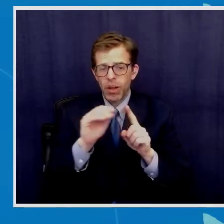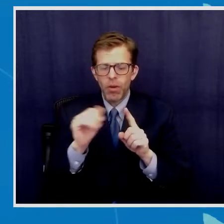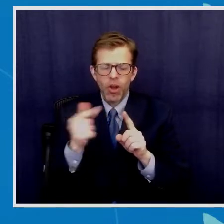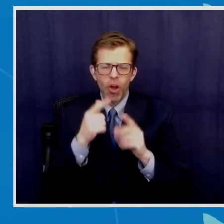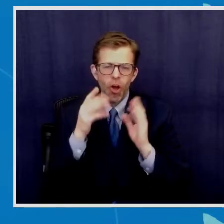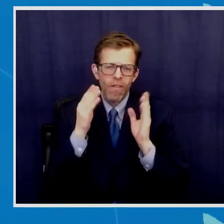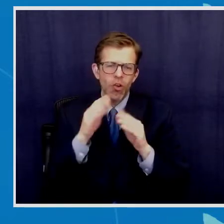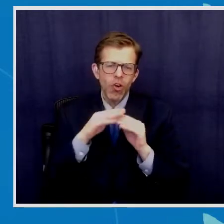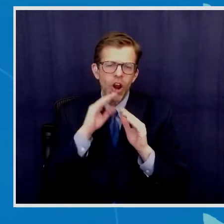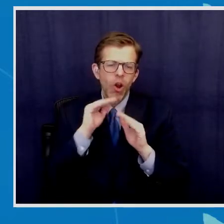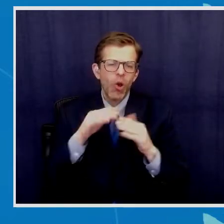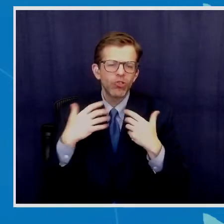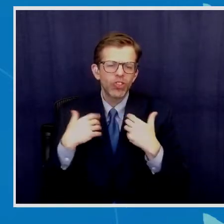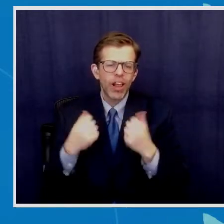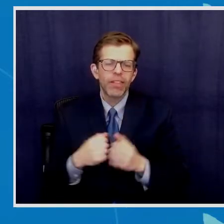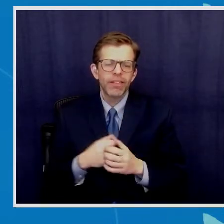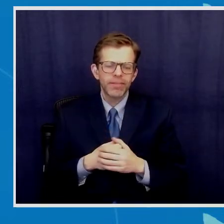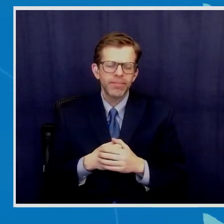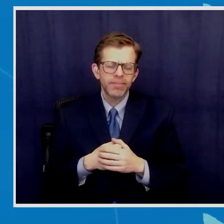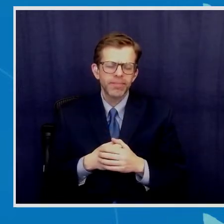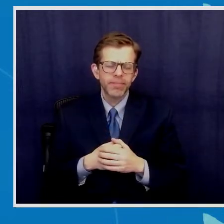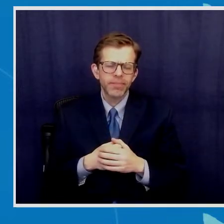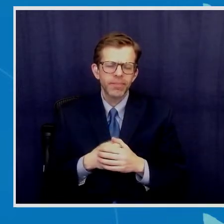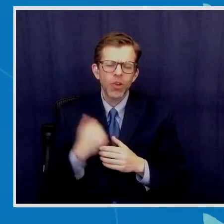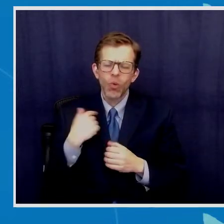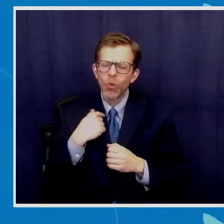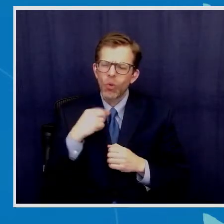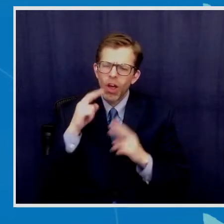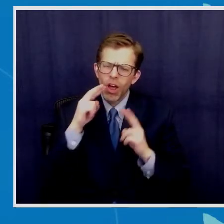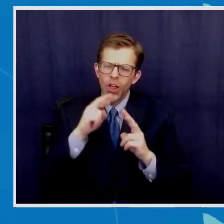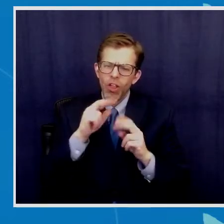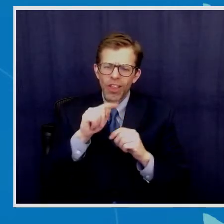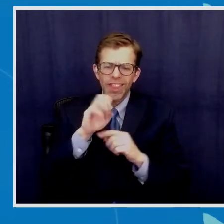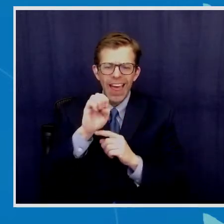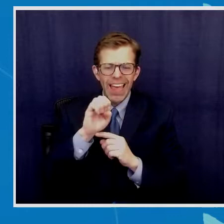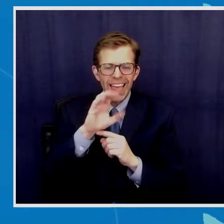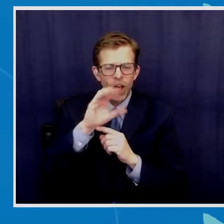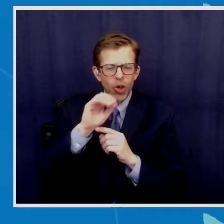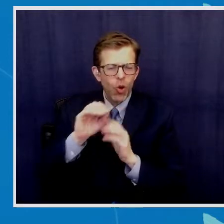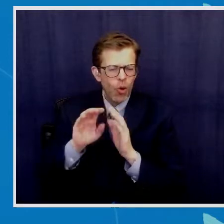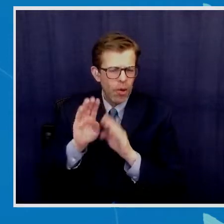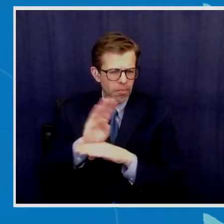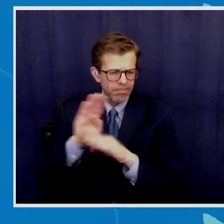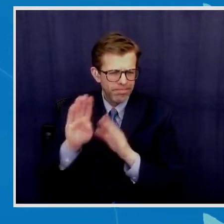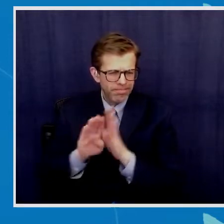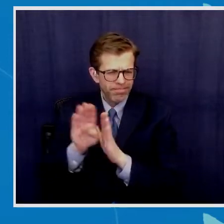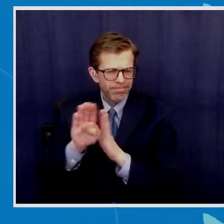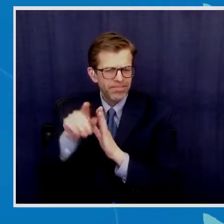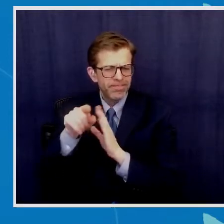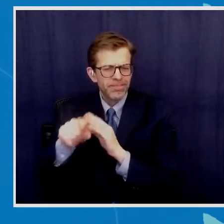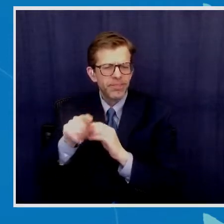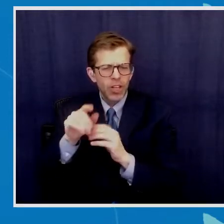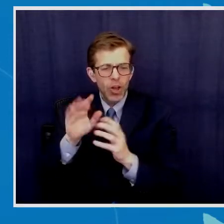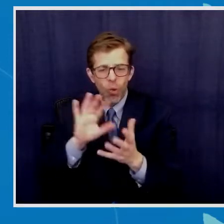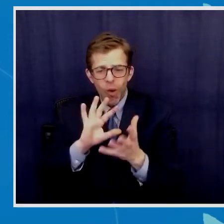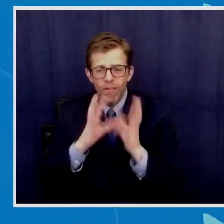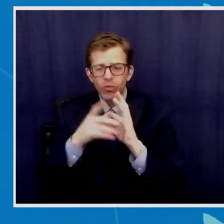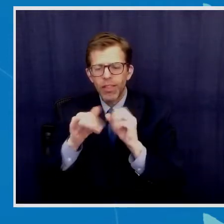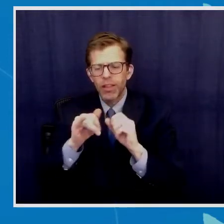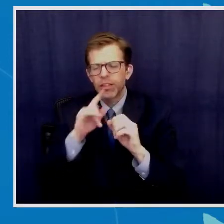ocean health. And I think when we look at that ecopreneur revolution, this is a tremendous opportunity to start to address